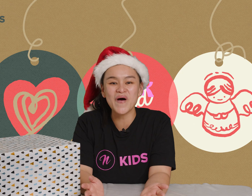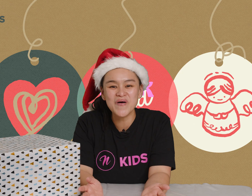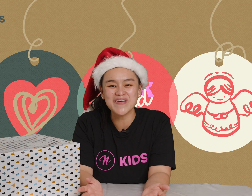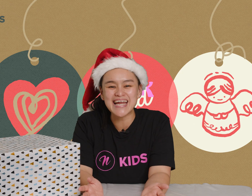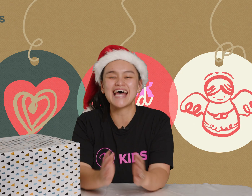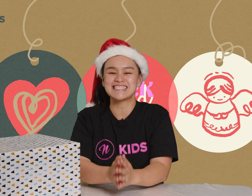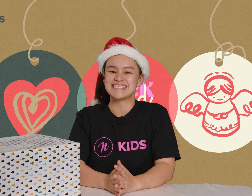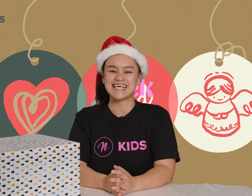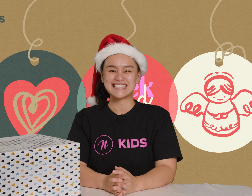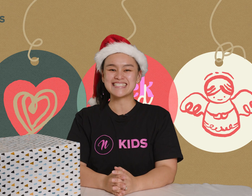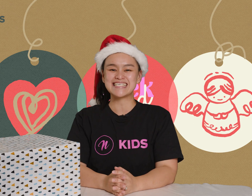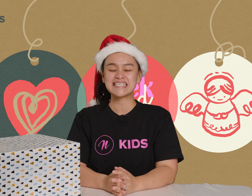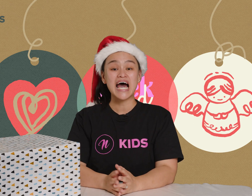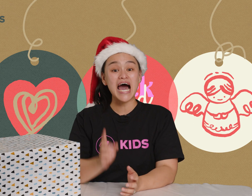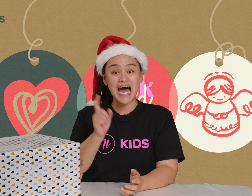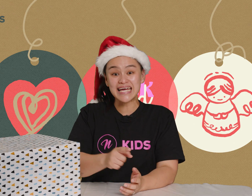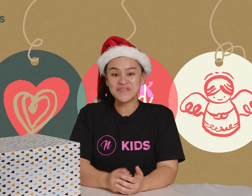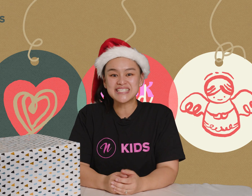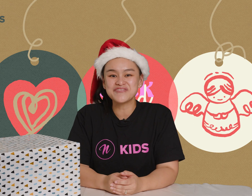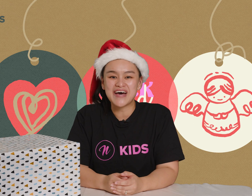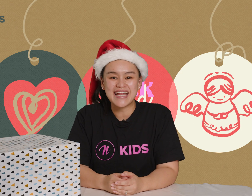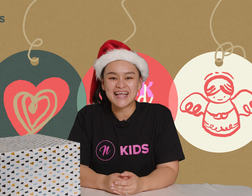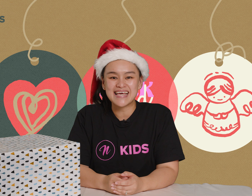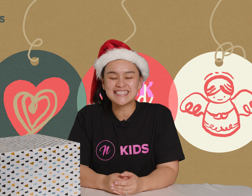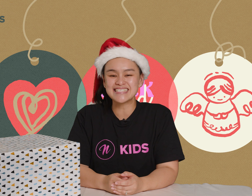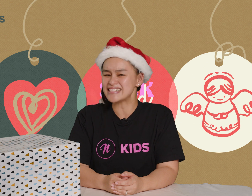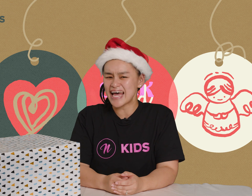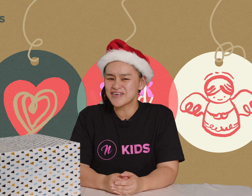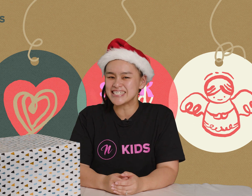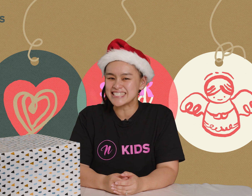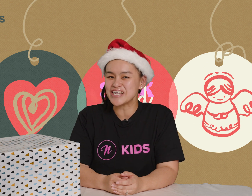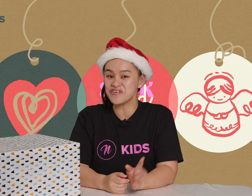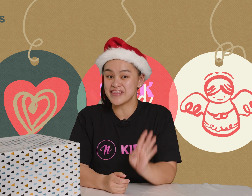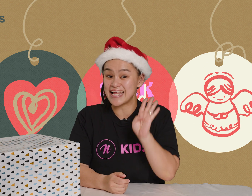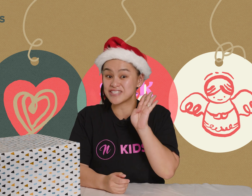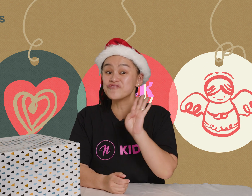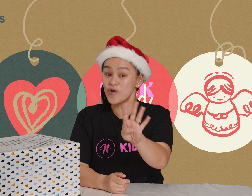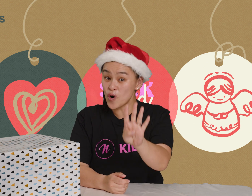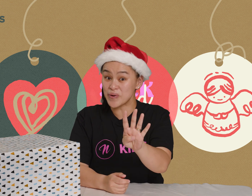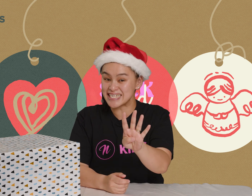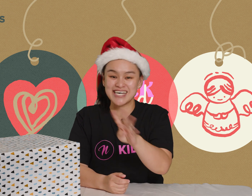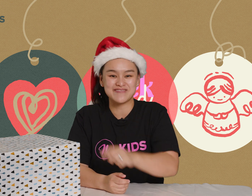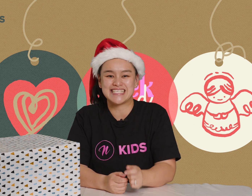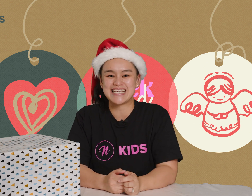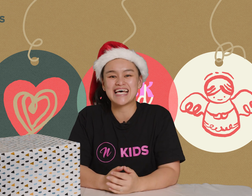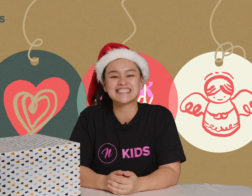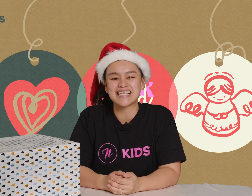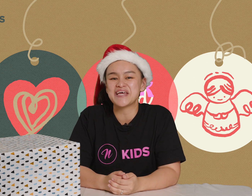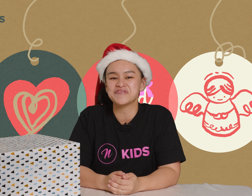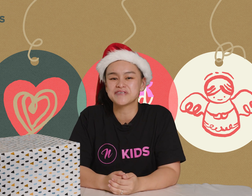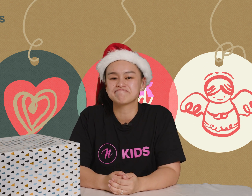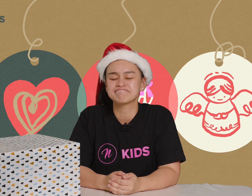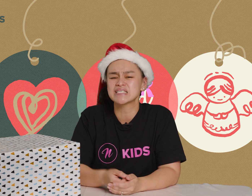Those were all great answers, Nations Kids. I can't wait to find out the answer to that question over the next 4 weeks of Seek